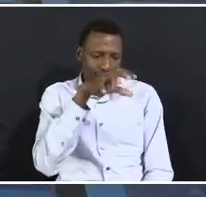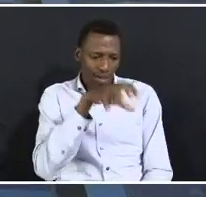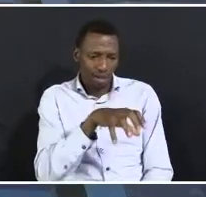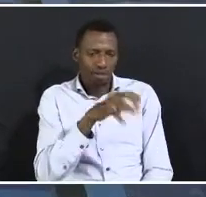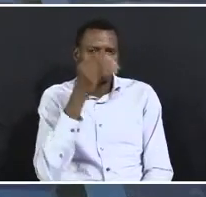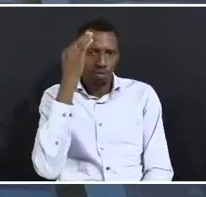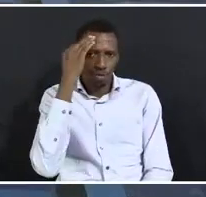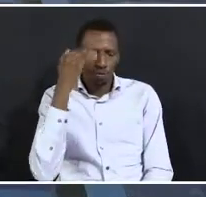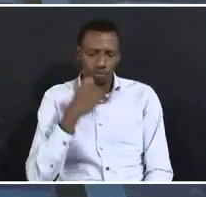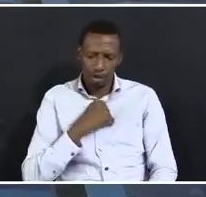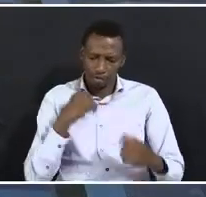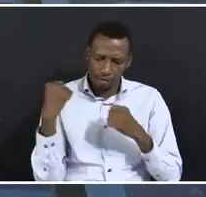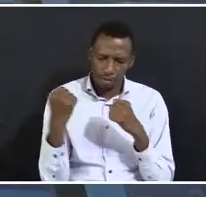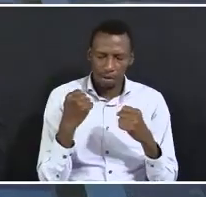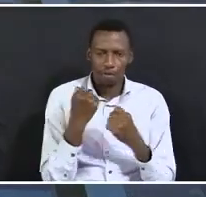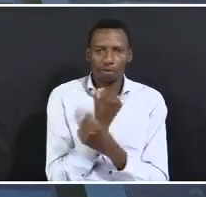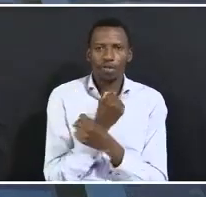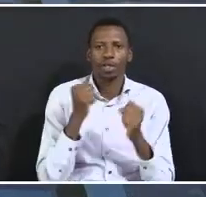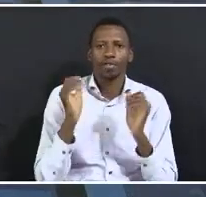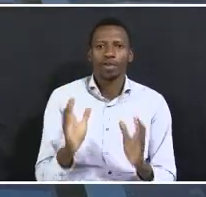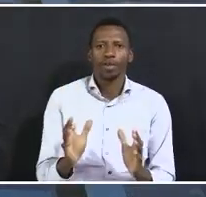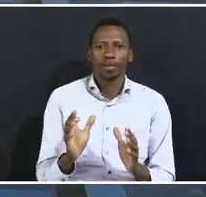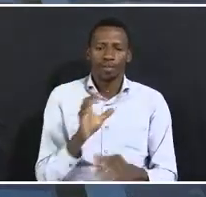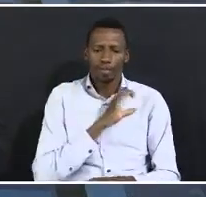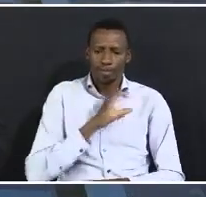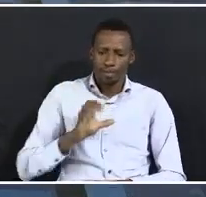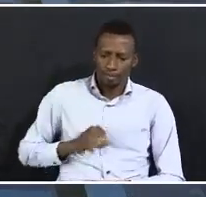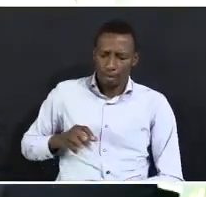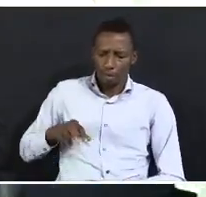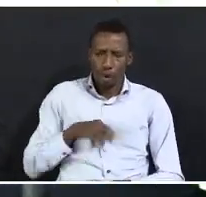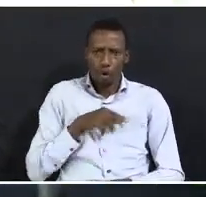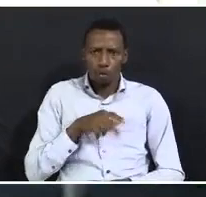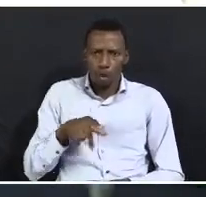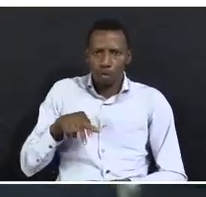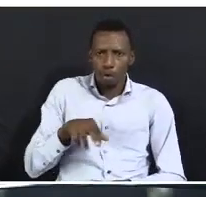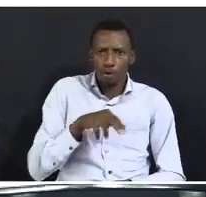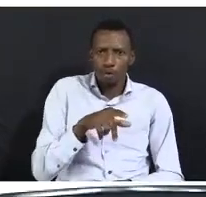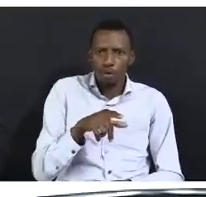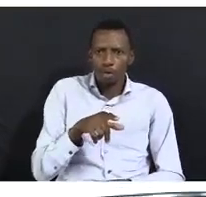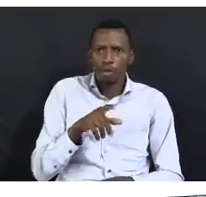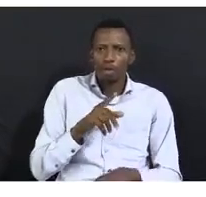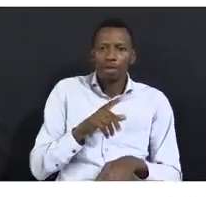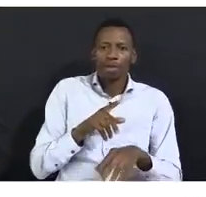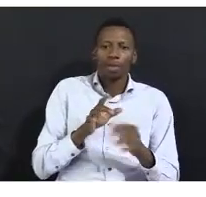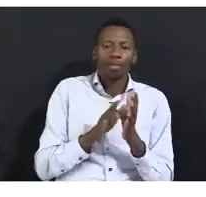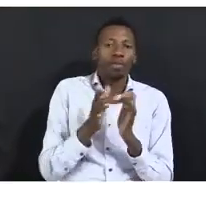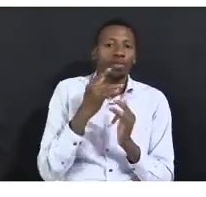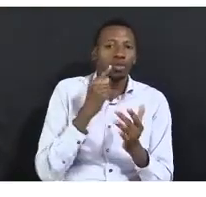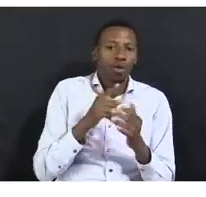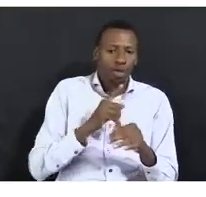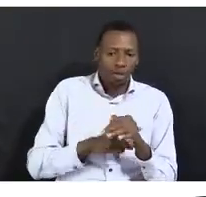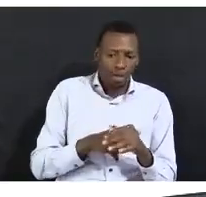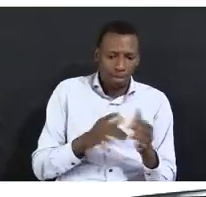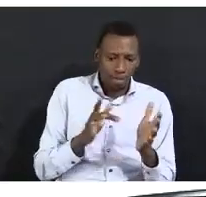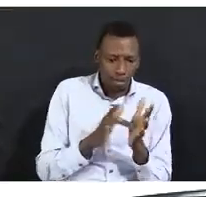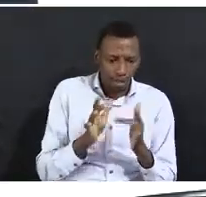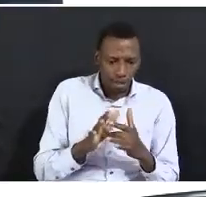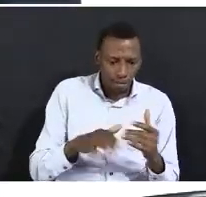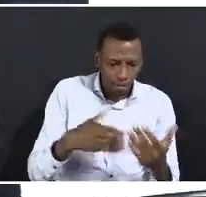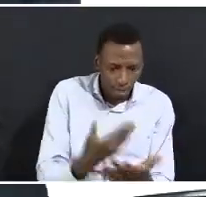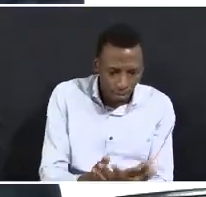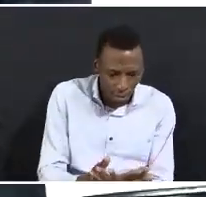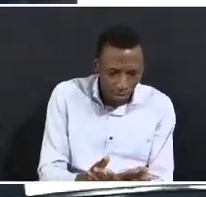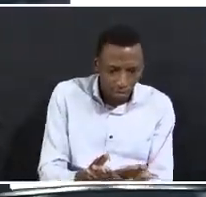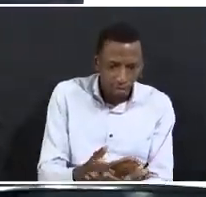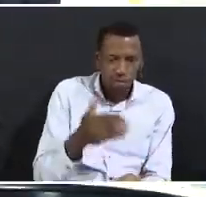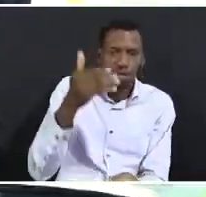a Savior. Christ is walking with the multitude. And the Bible records when he gets there, he stops. So